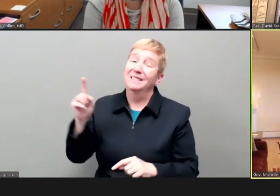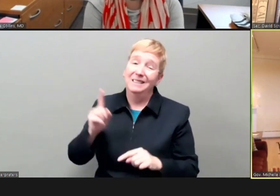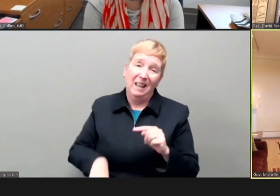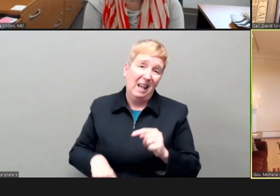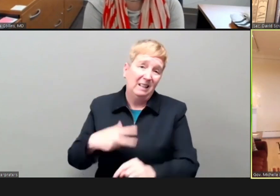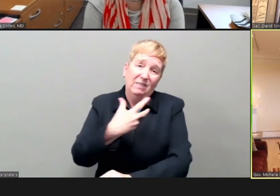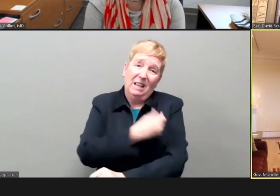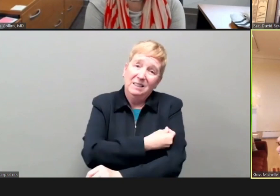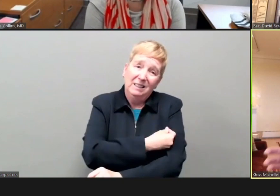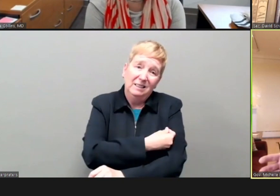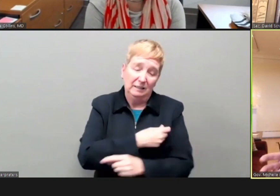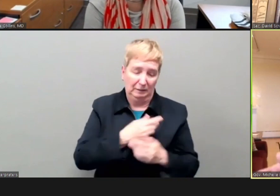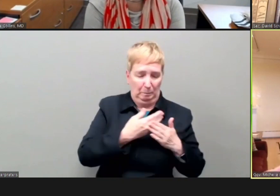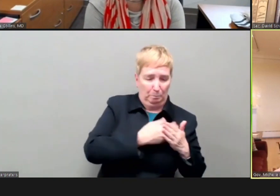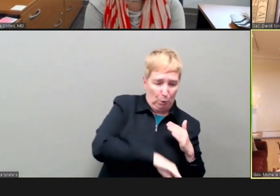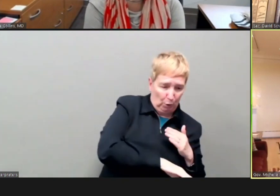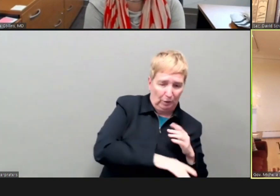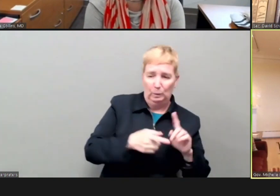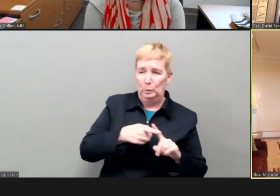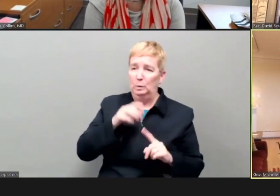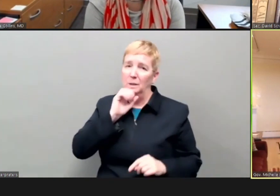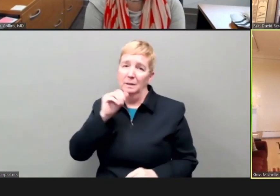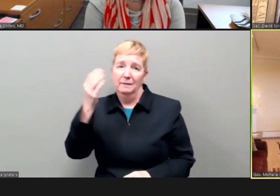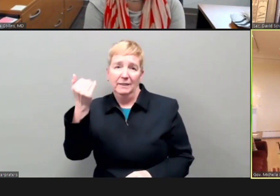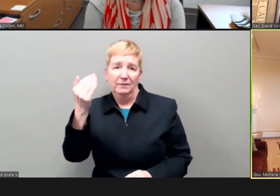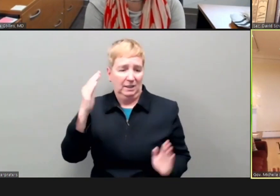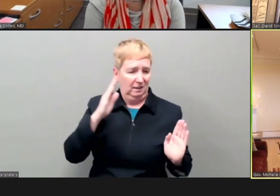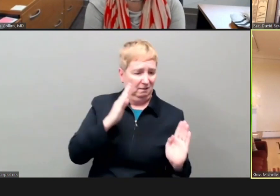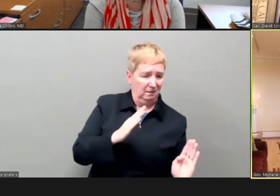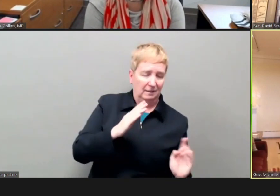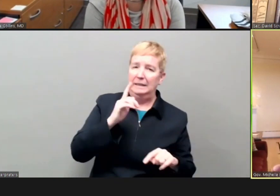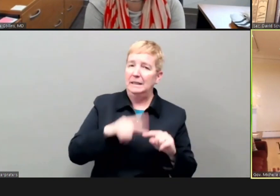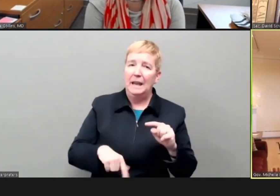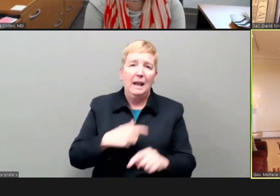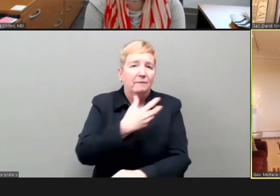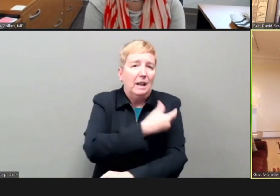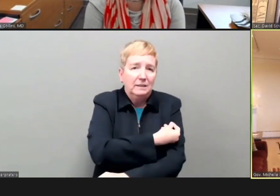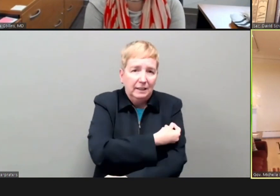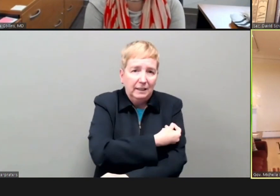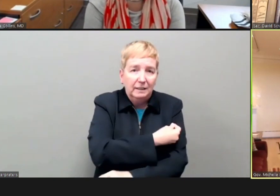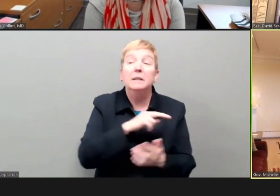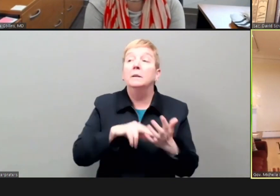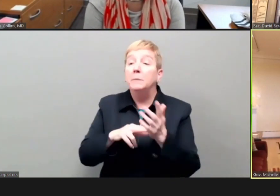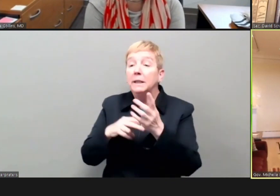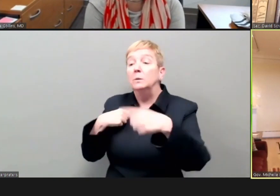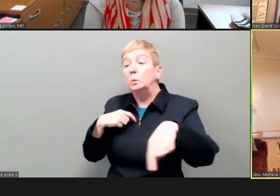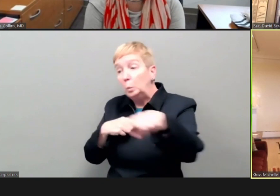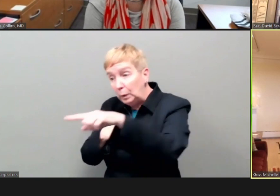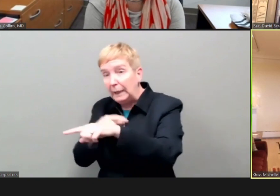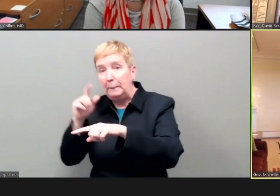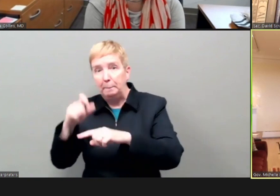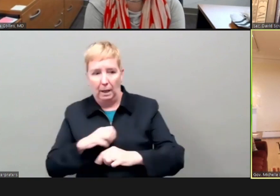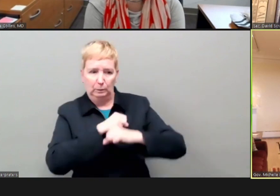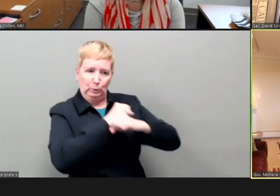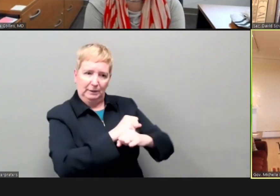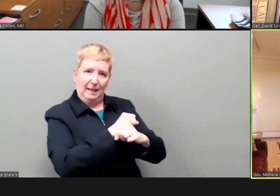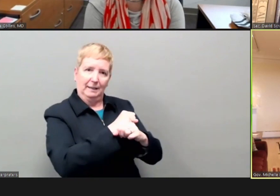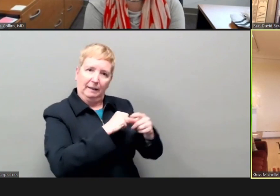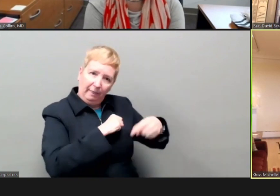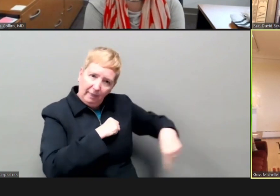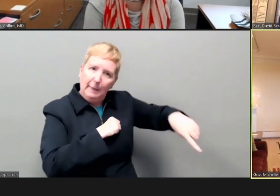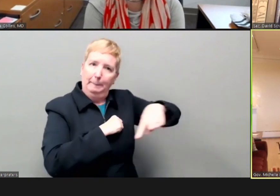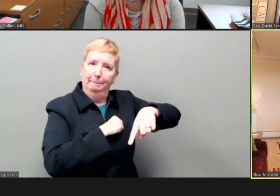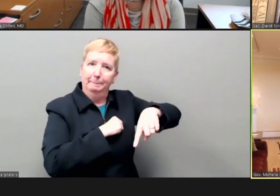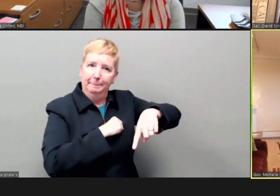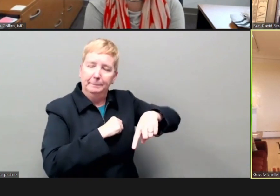vaccine, 0 to 15. And so we have to do everything in our power to protect that